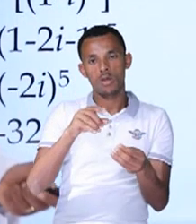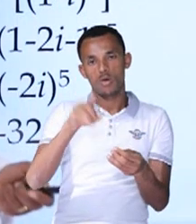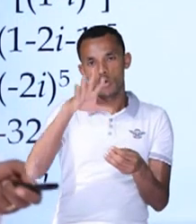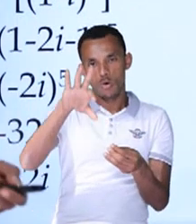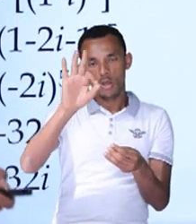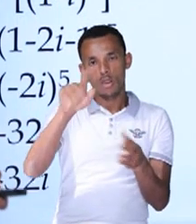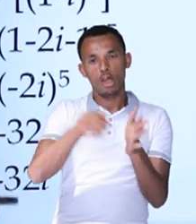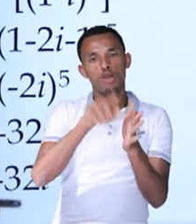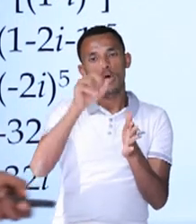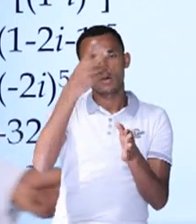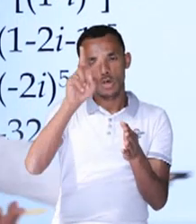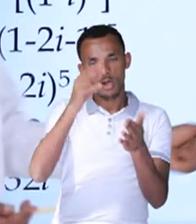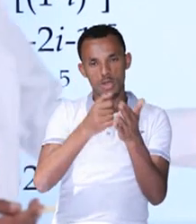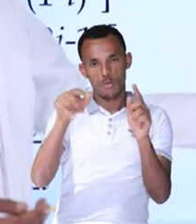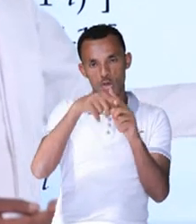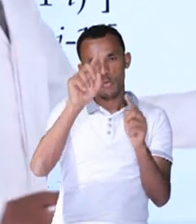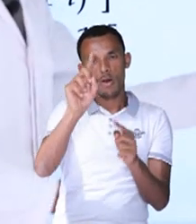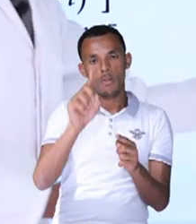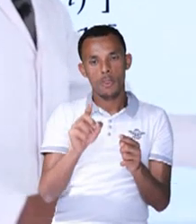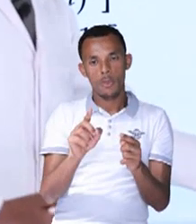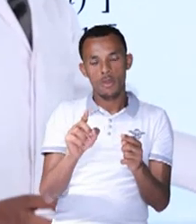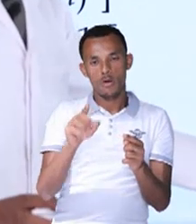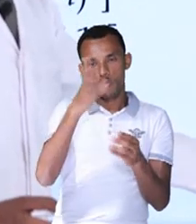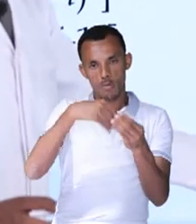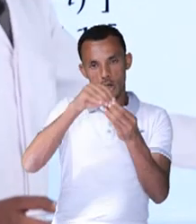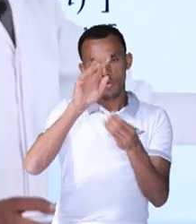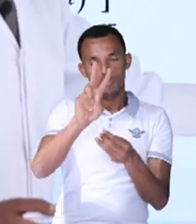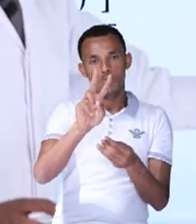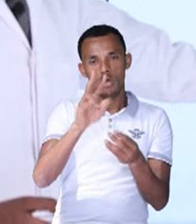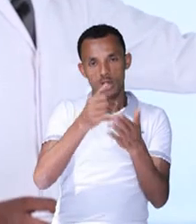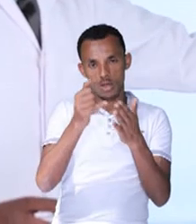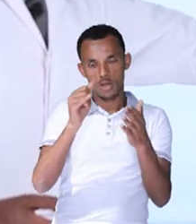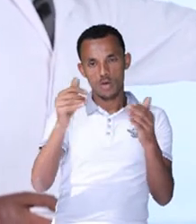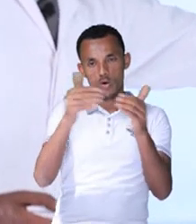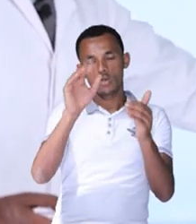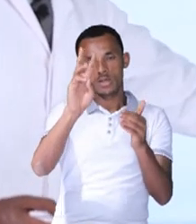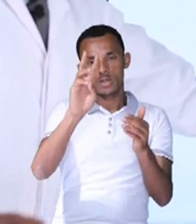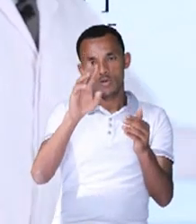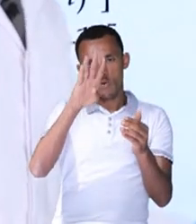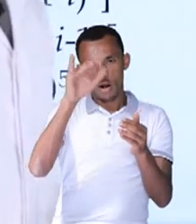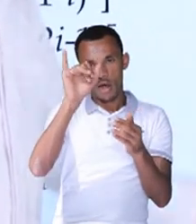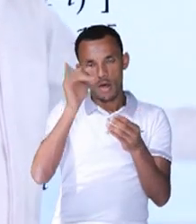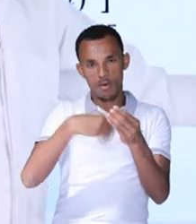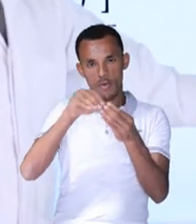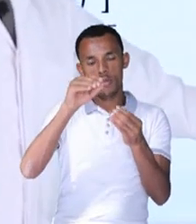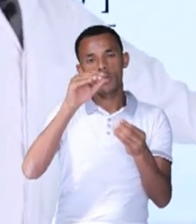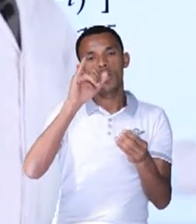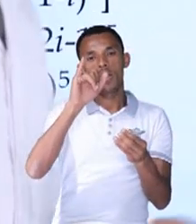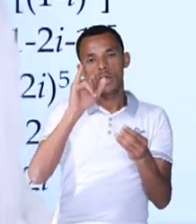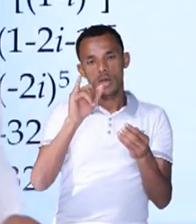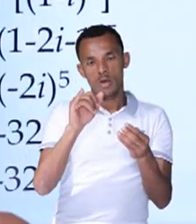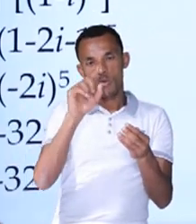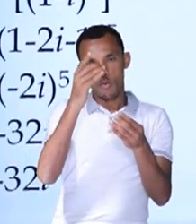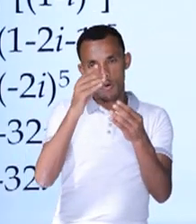have again -1 squared to be +1. 4 plus 2 to be equal to 6. 4i minus 2i, it was 2i. 1